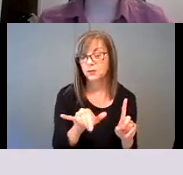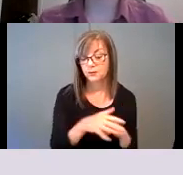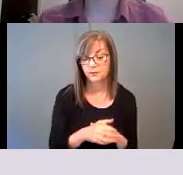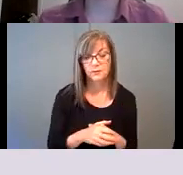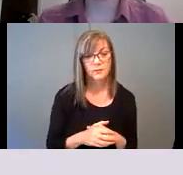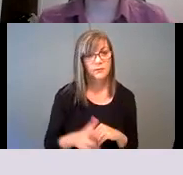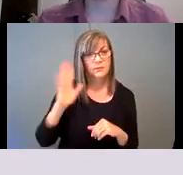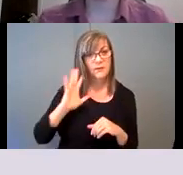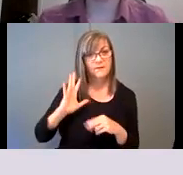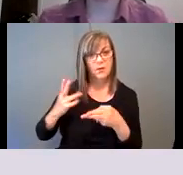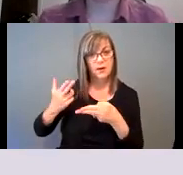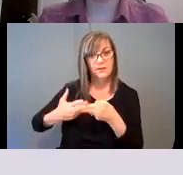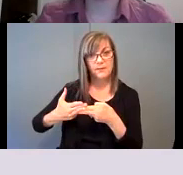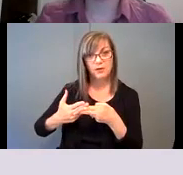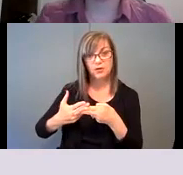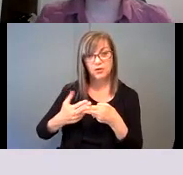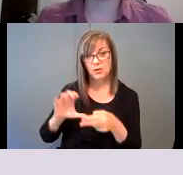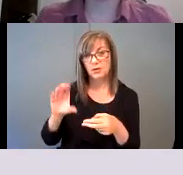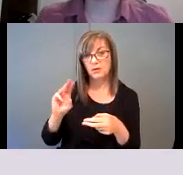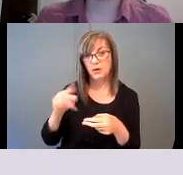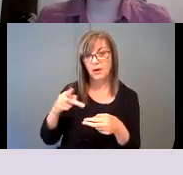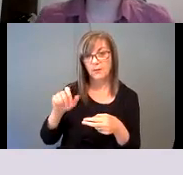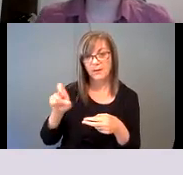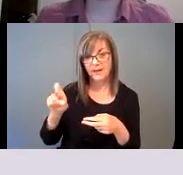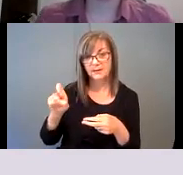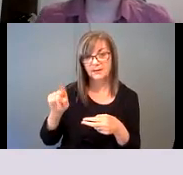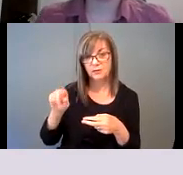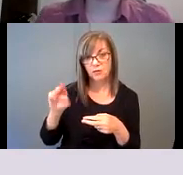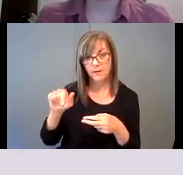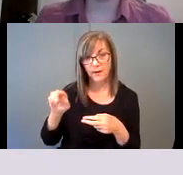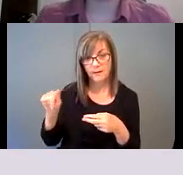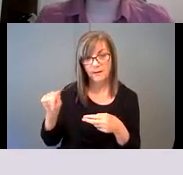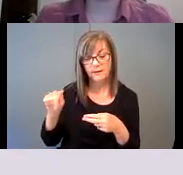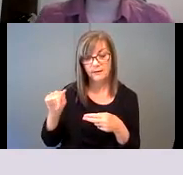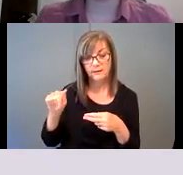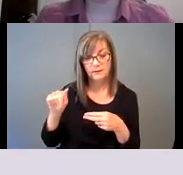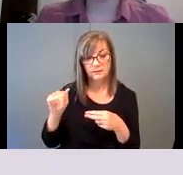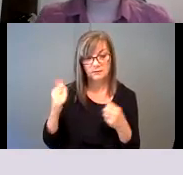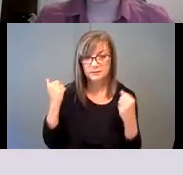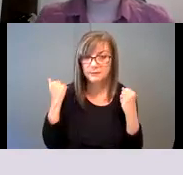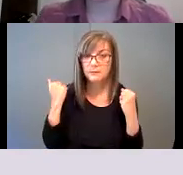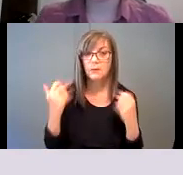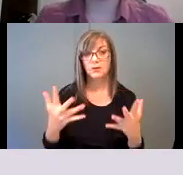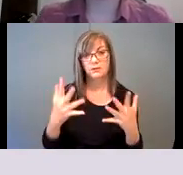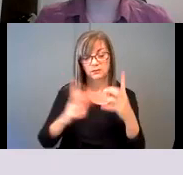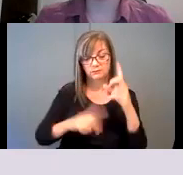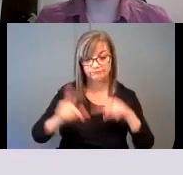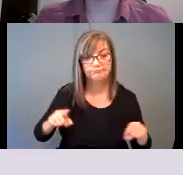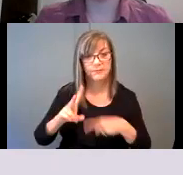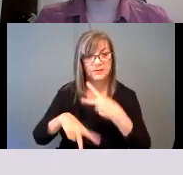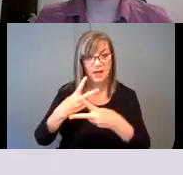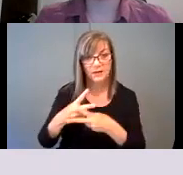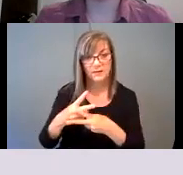when I mentioned complex trauma, or this exposure to multiple and varied types of trauma, we can also